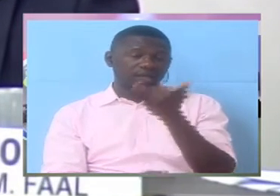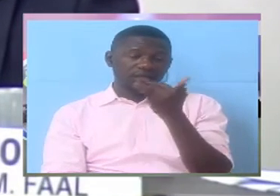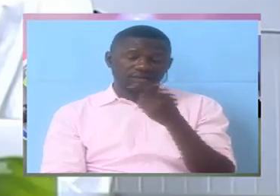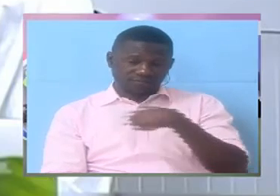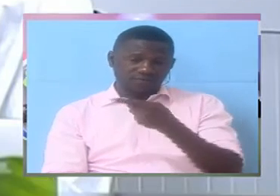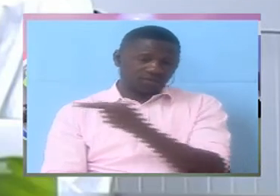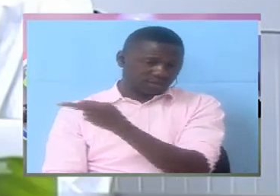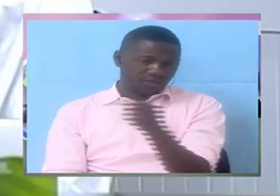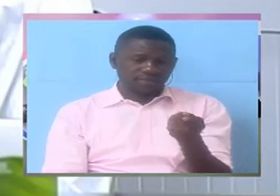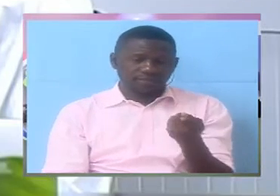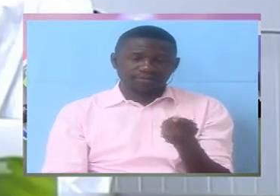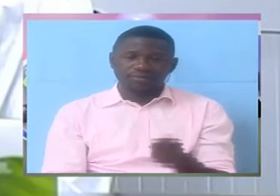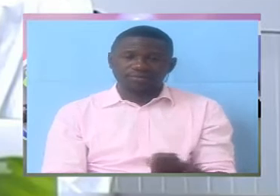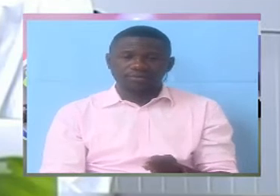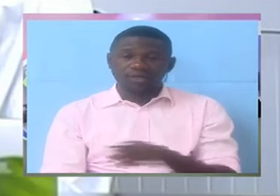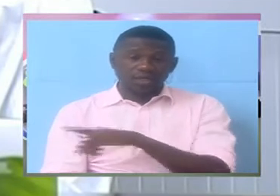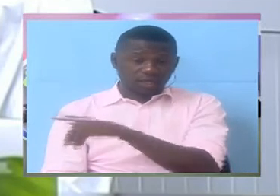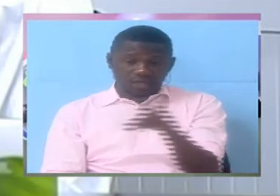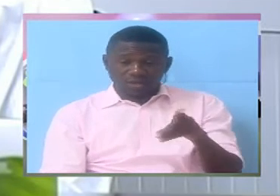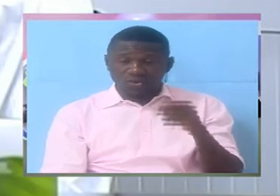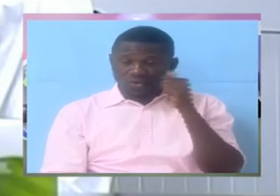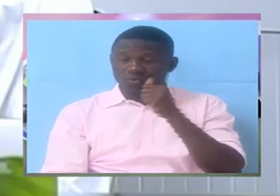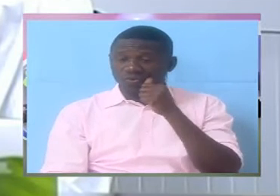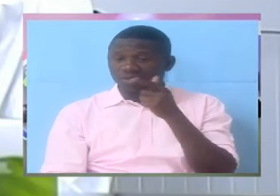For them. They were using it?